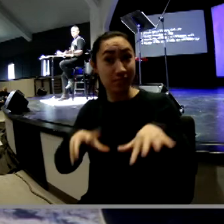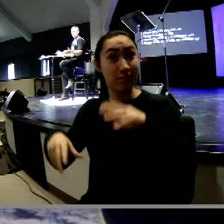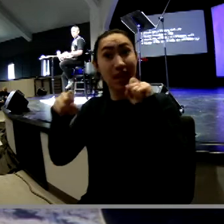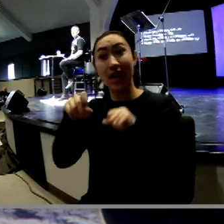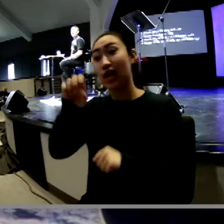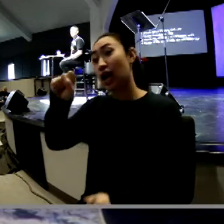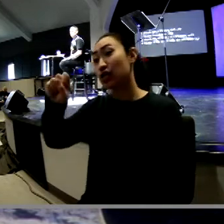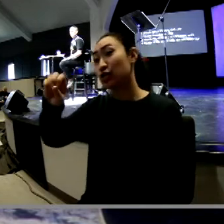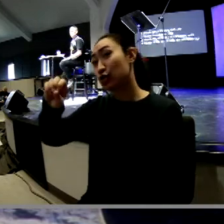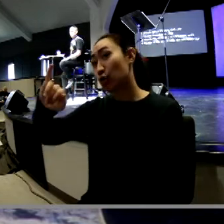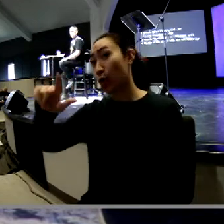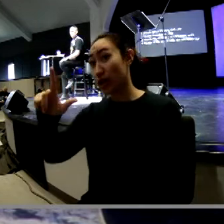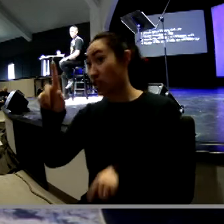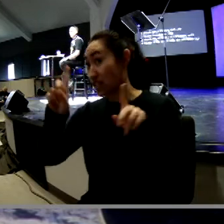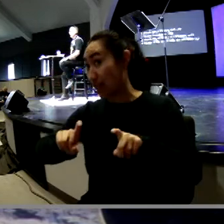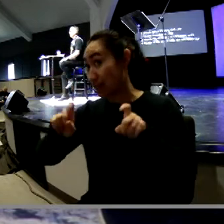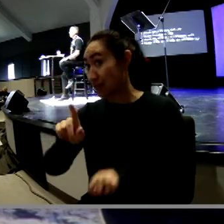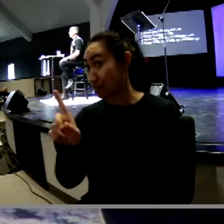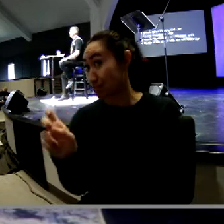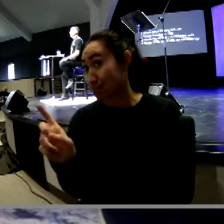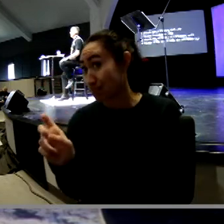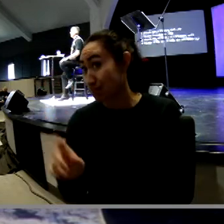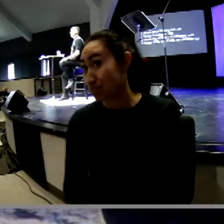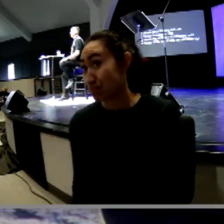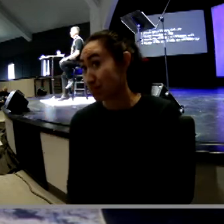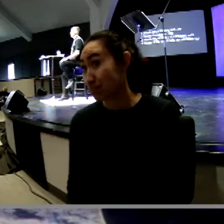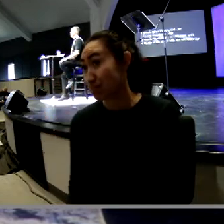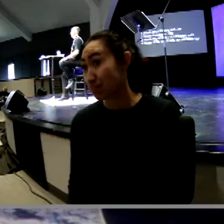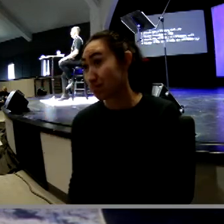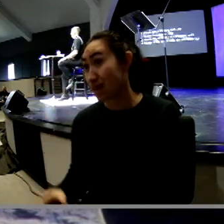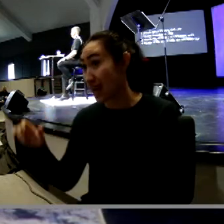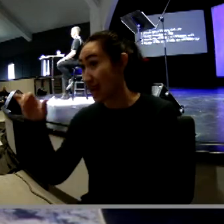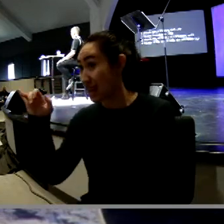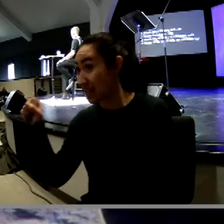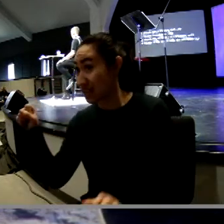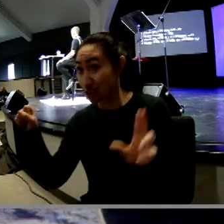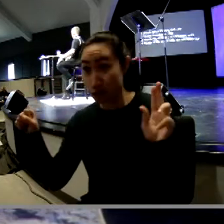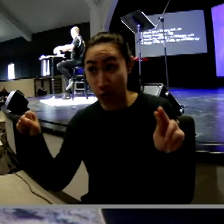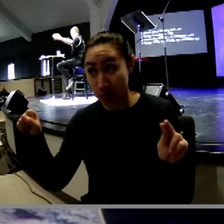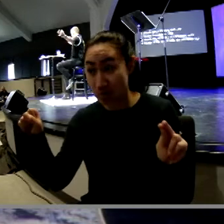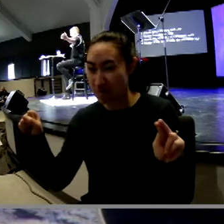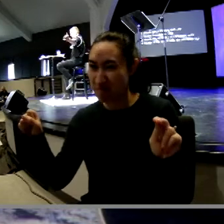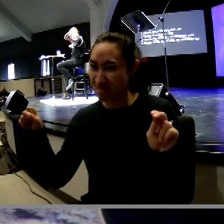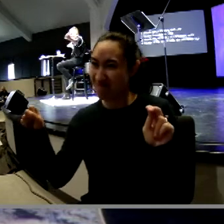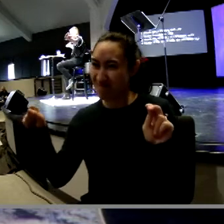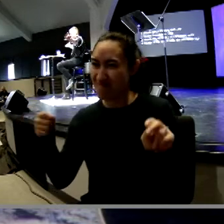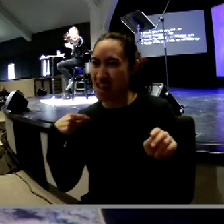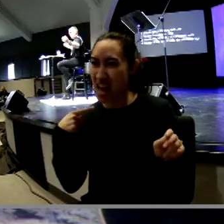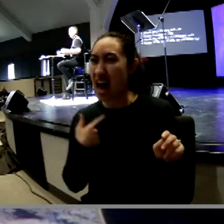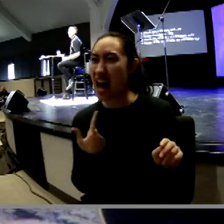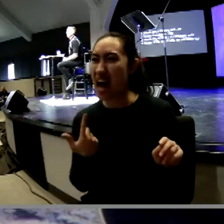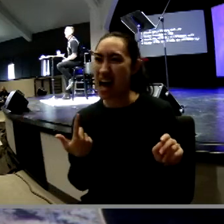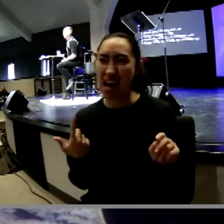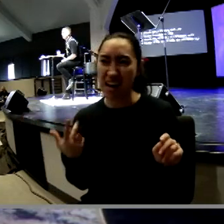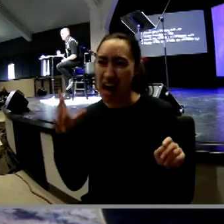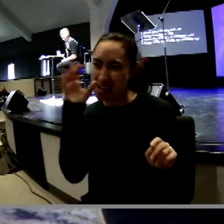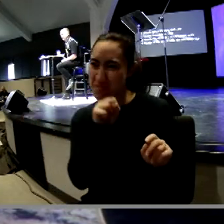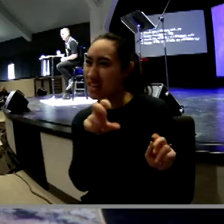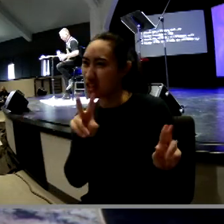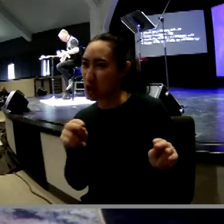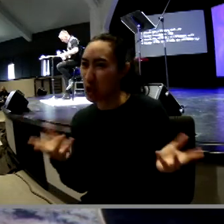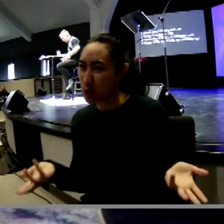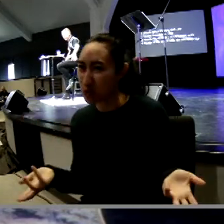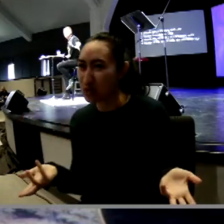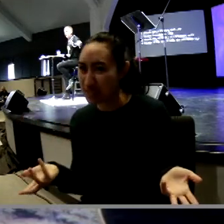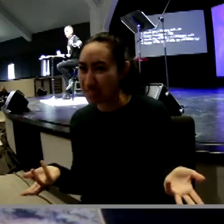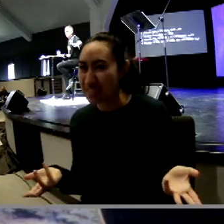Yes or no? Probably not. And see, what I want to say is we got to, as a people that gather here at the Summit, stop thinking